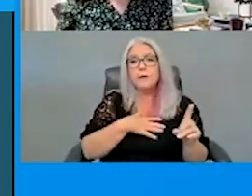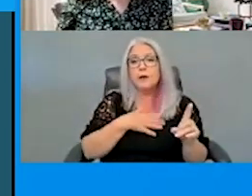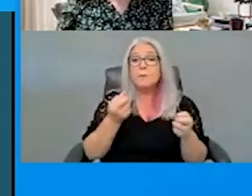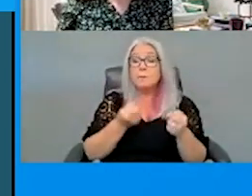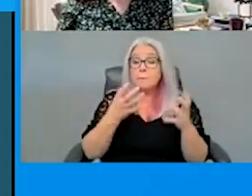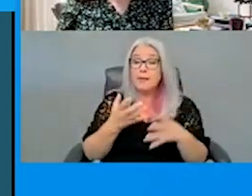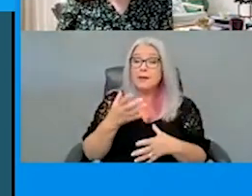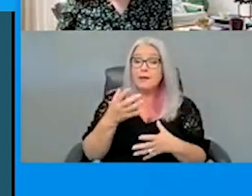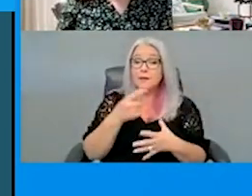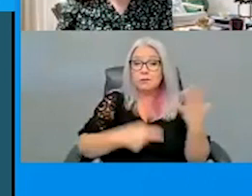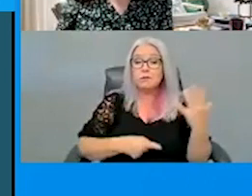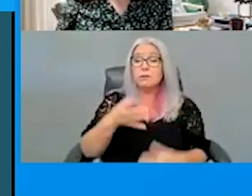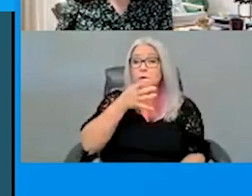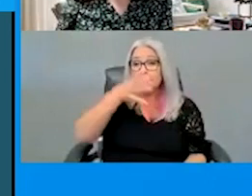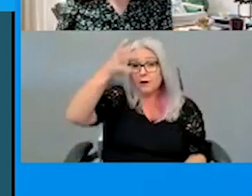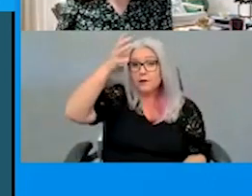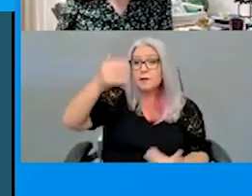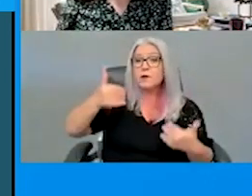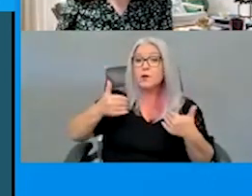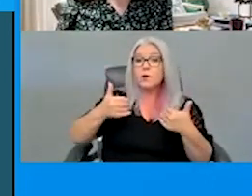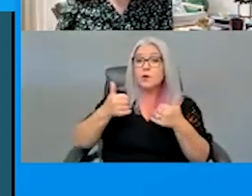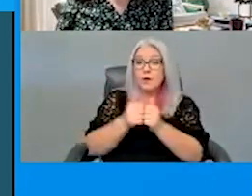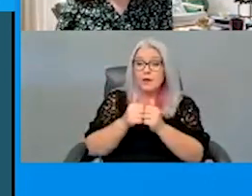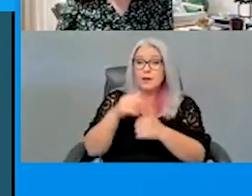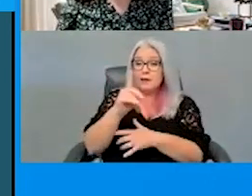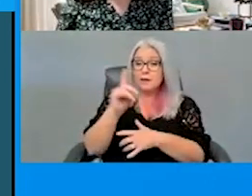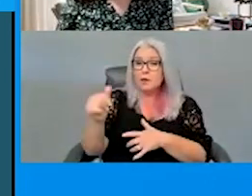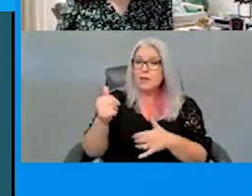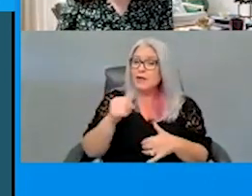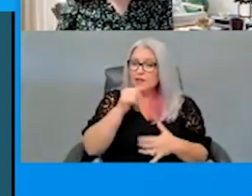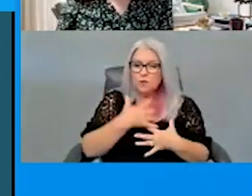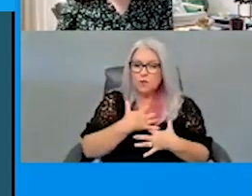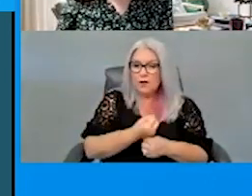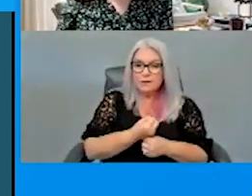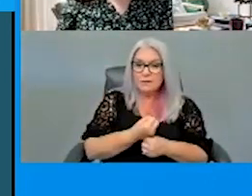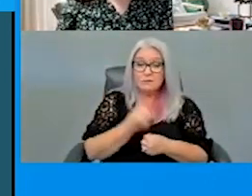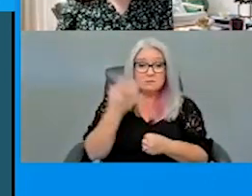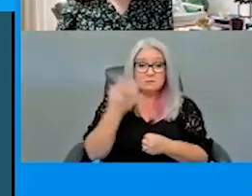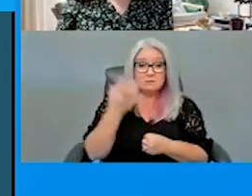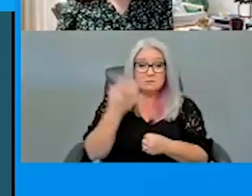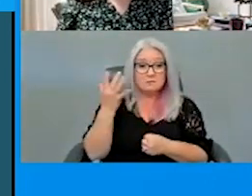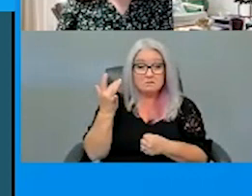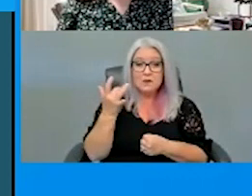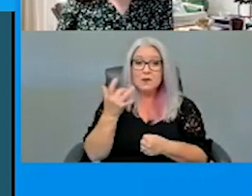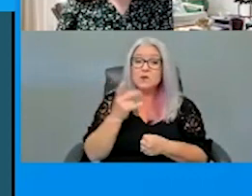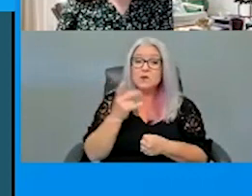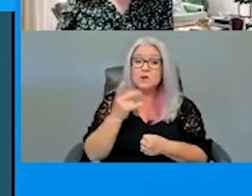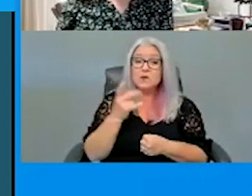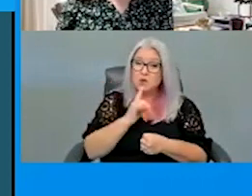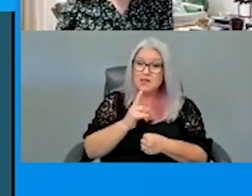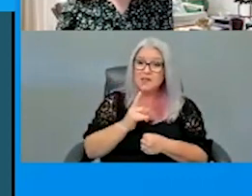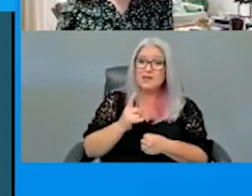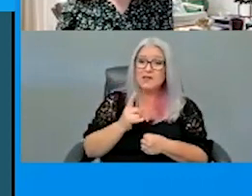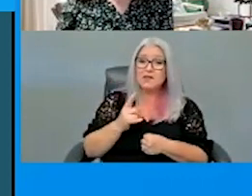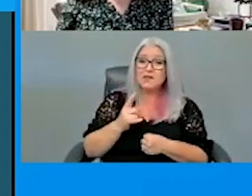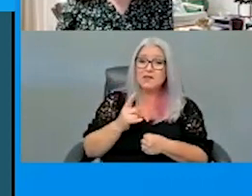disabilities have significant distrust in our system due to very real experiences of ableism. And